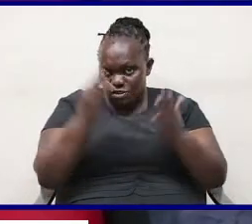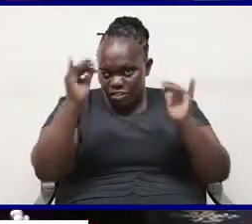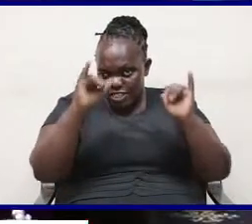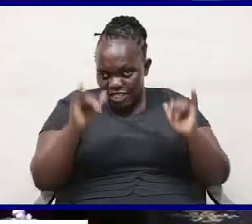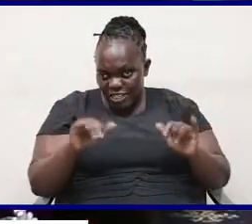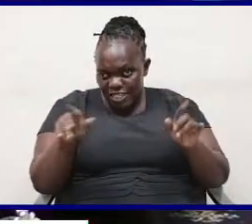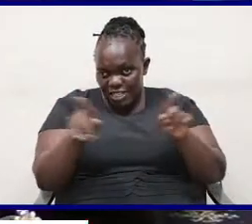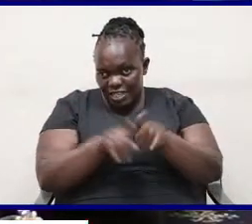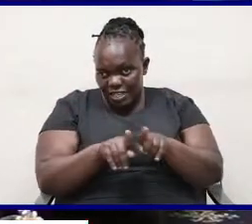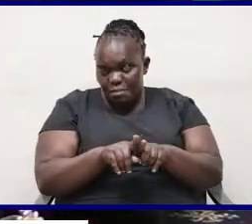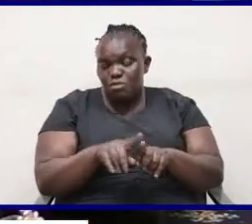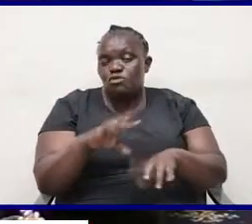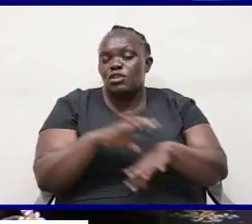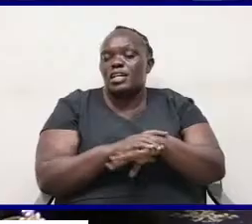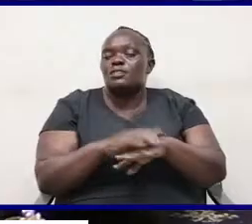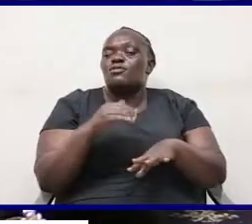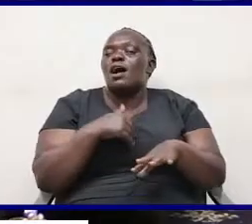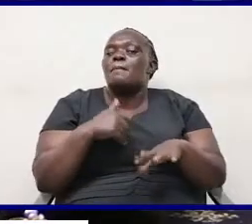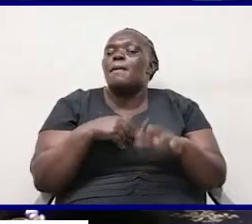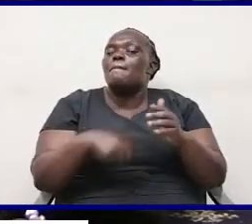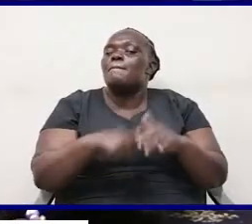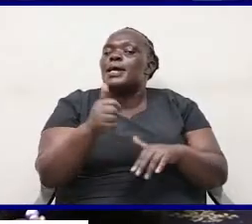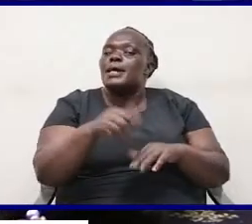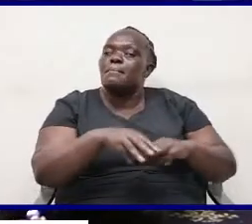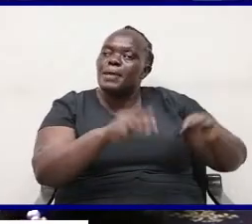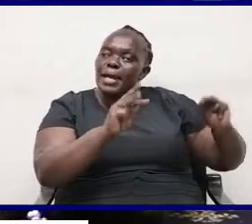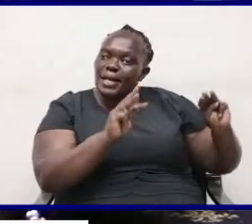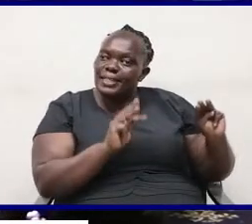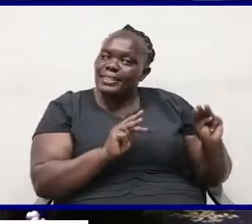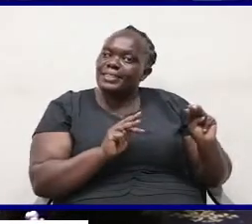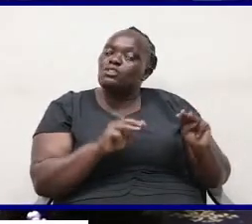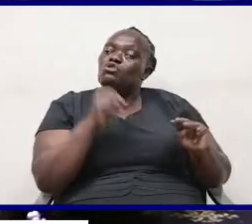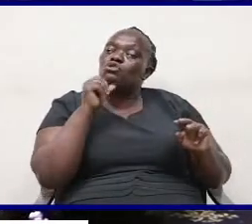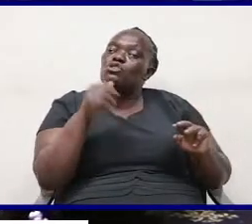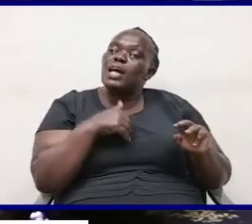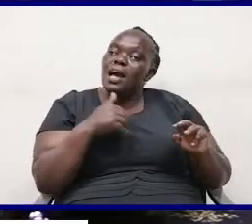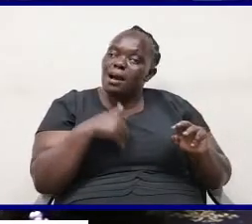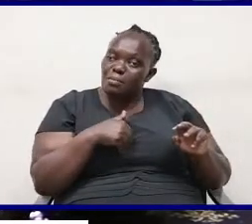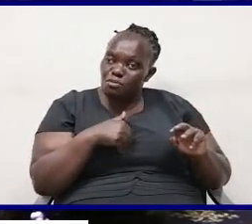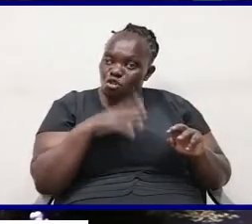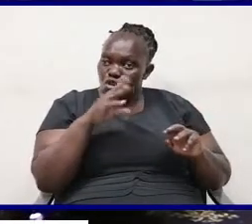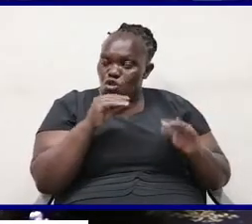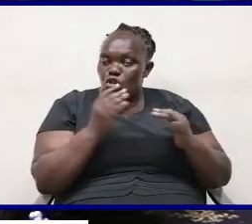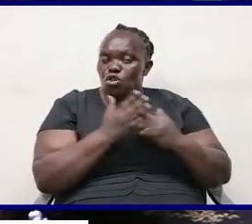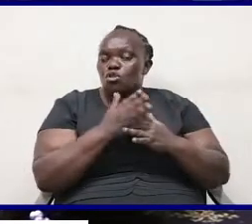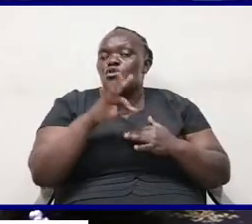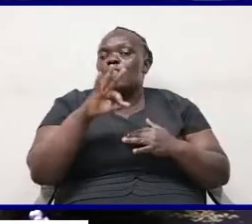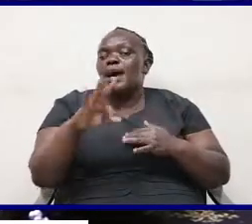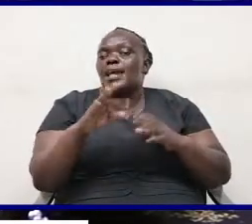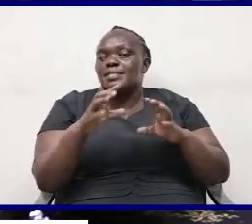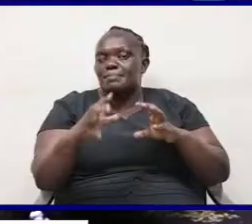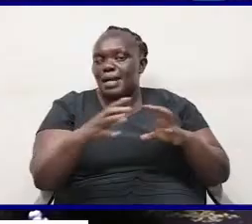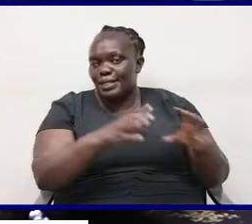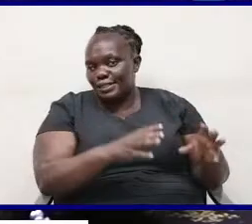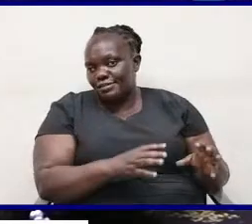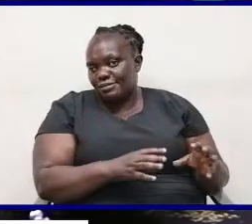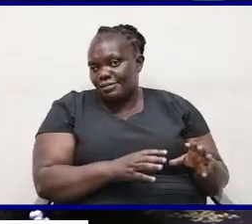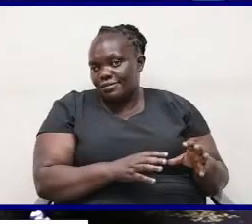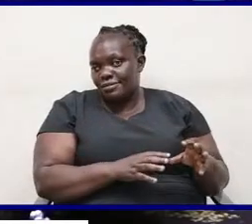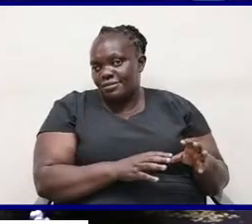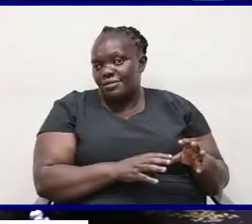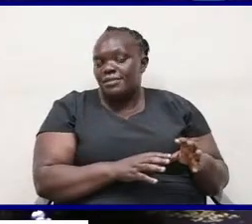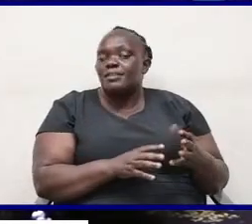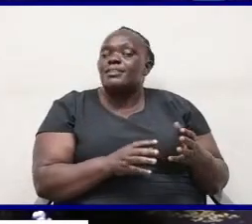to also get them to have a pay mechanism that does not have them to go through a third party. So if